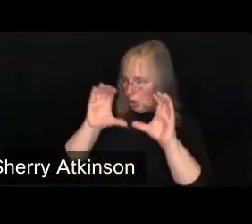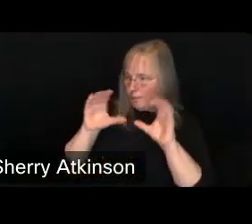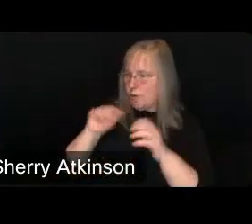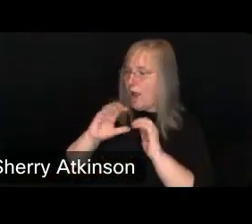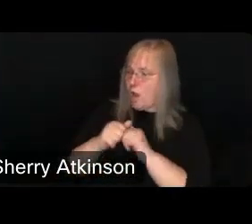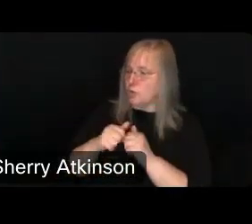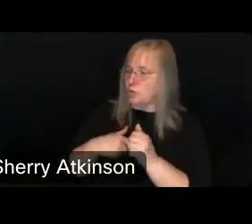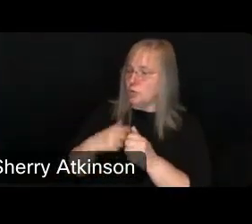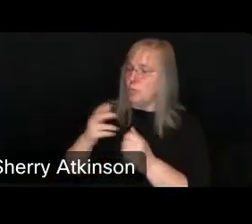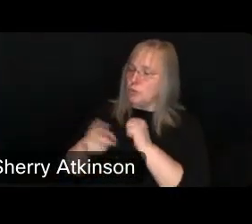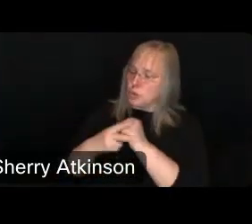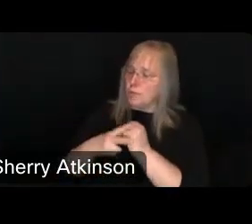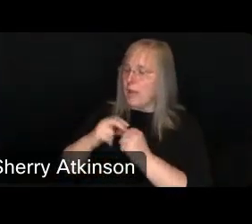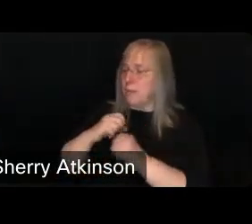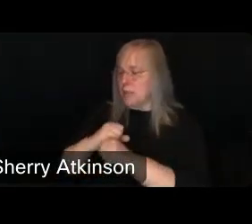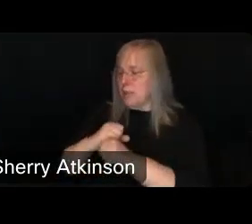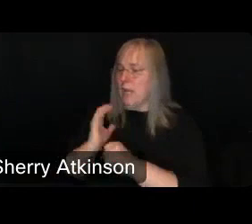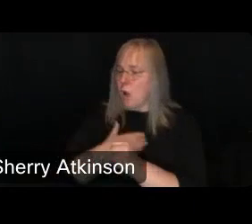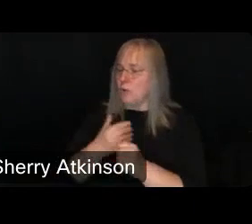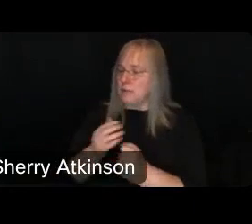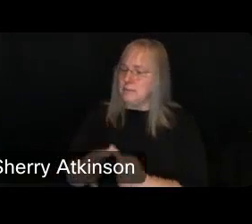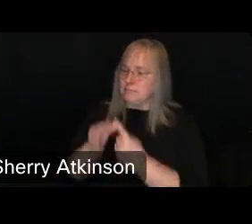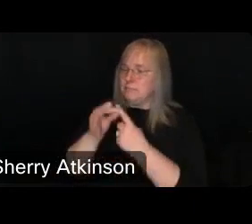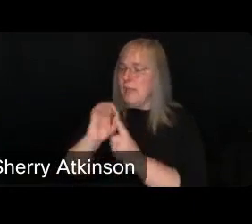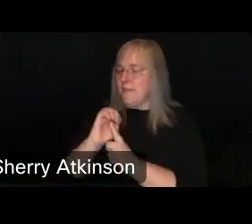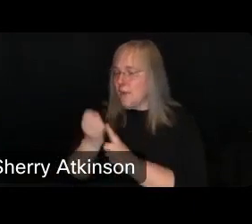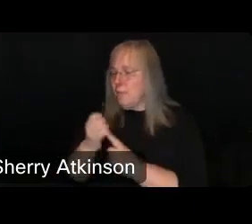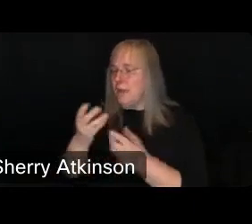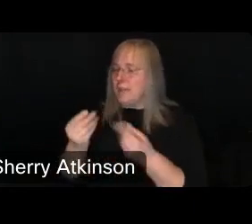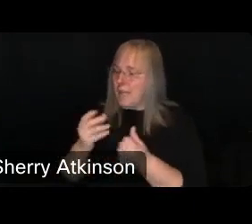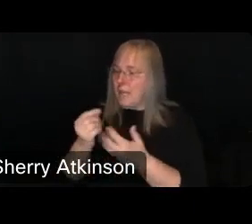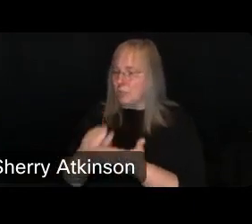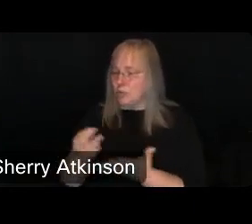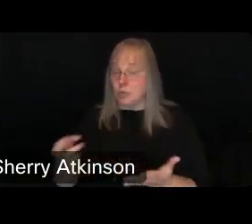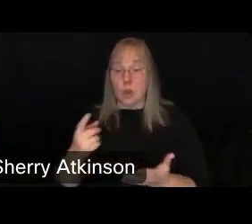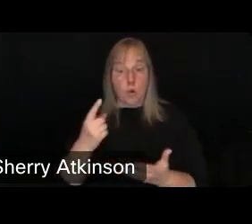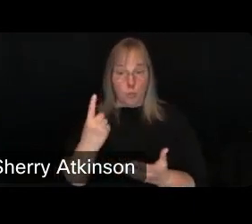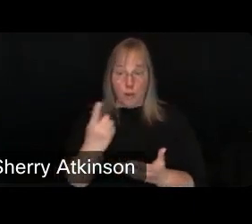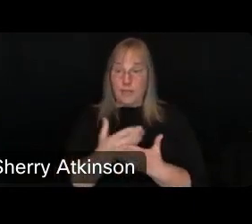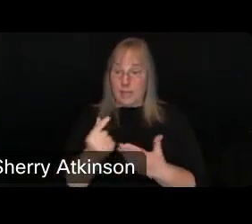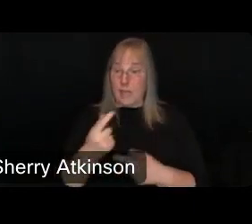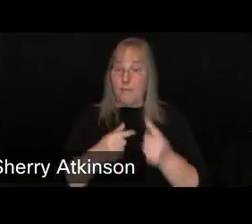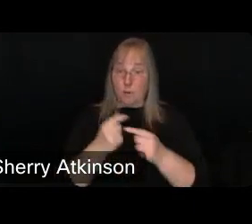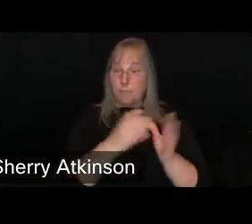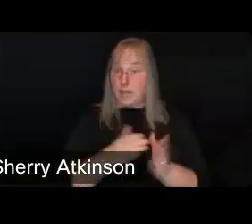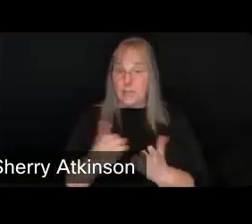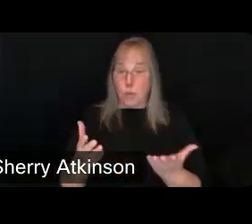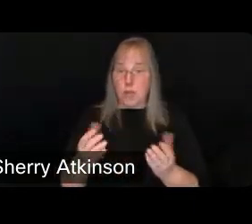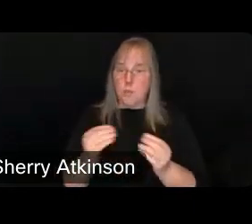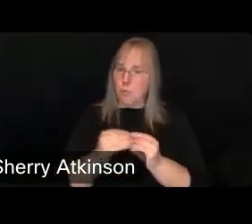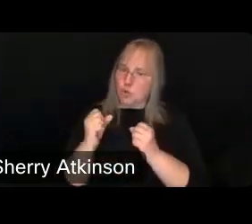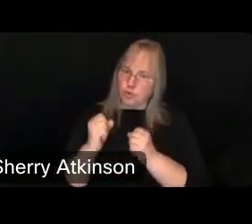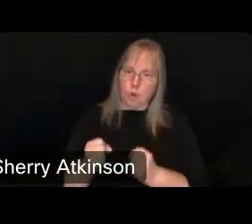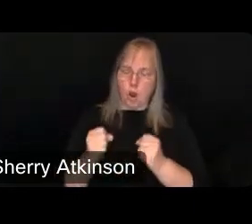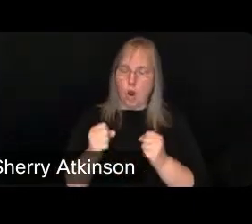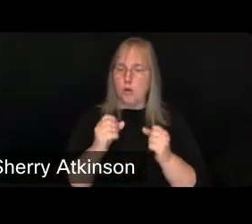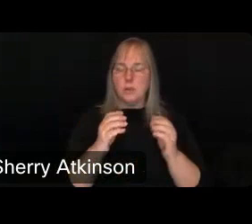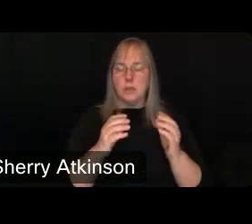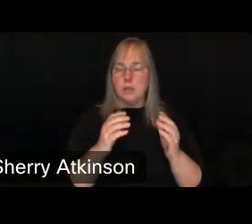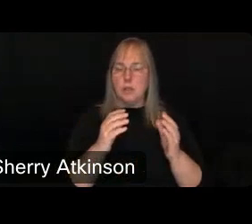environmental resources. But also what came out of the plan was some stronger language about improving stormwater